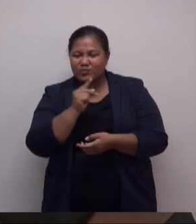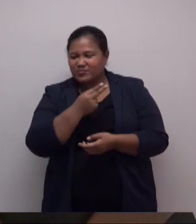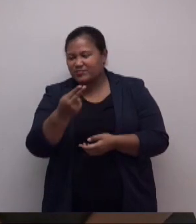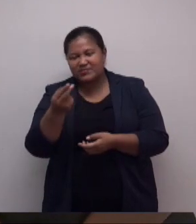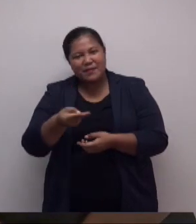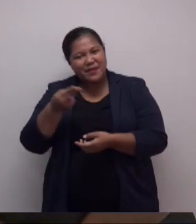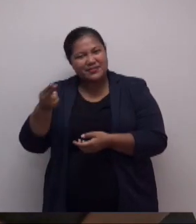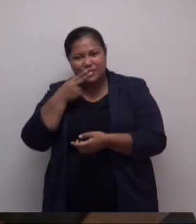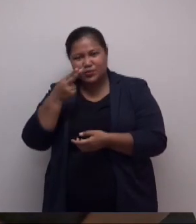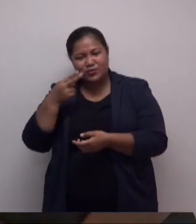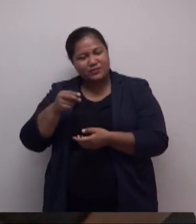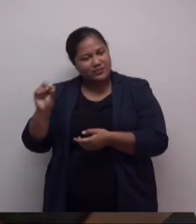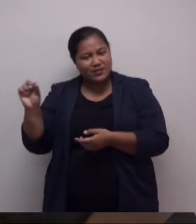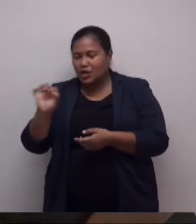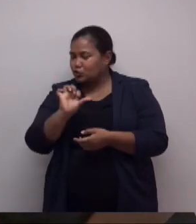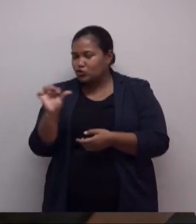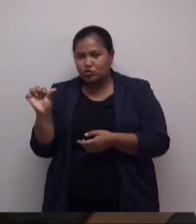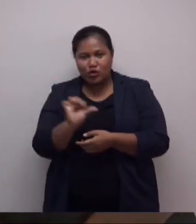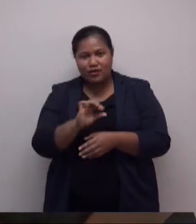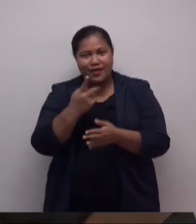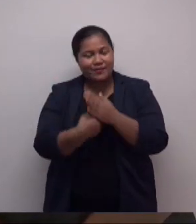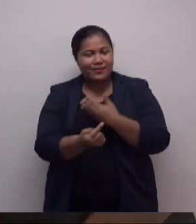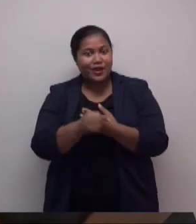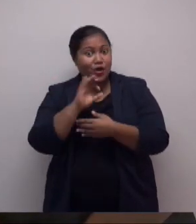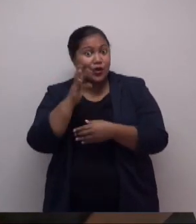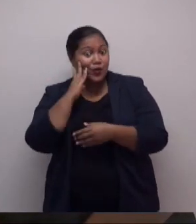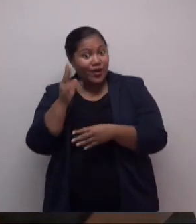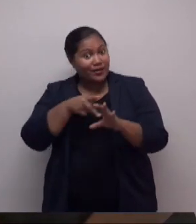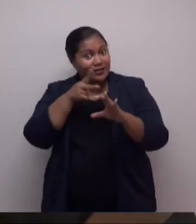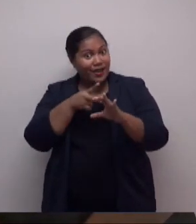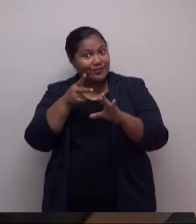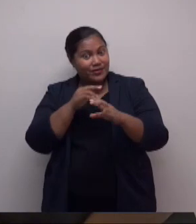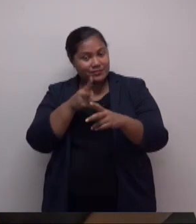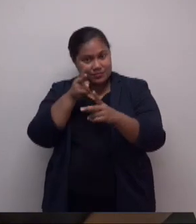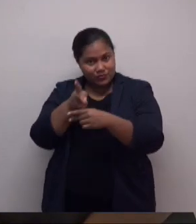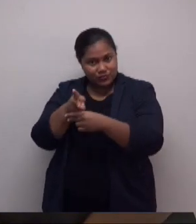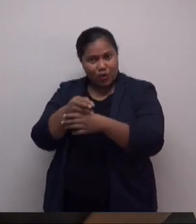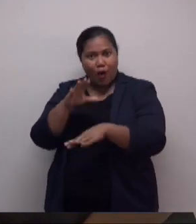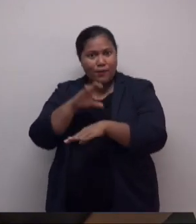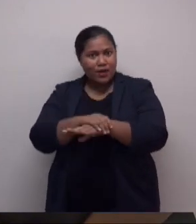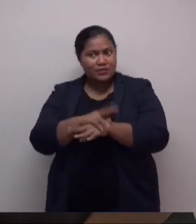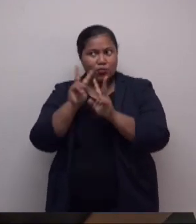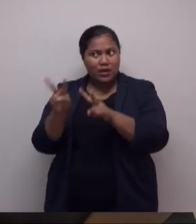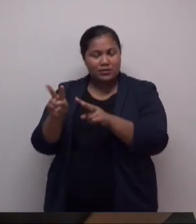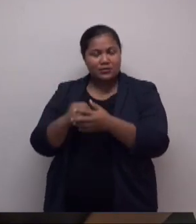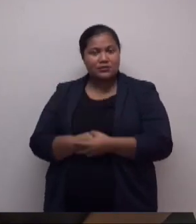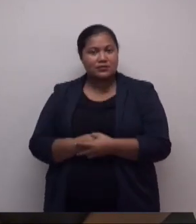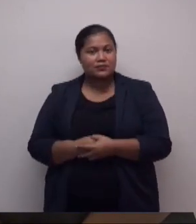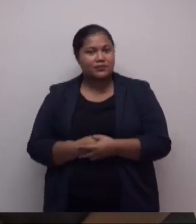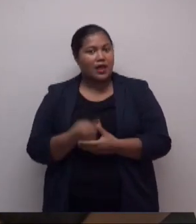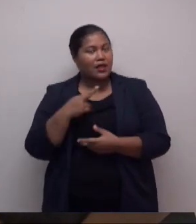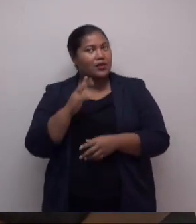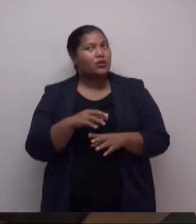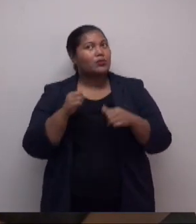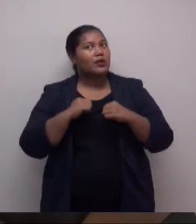happen. And not just when the cameras are rolling or when the police are watching, we have to